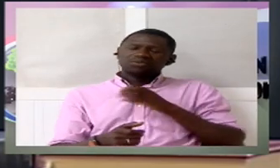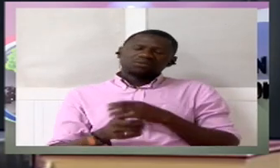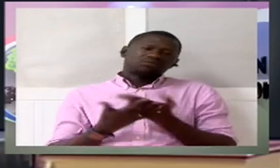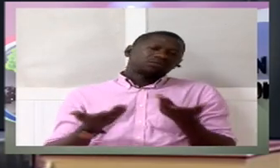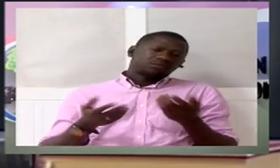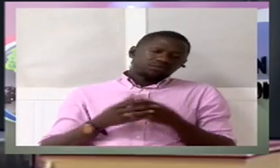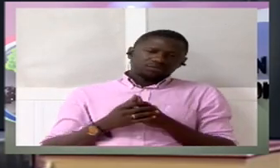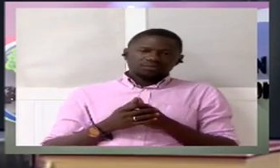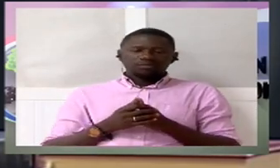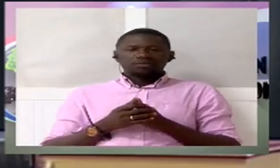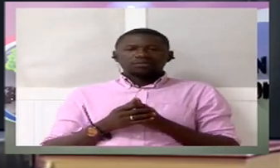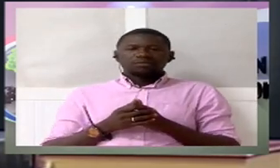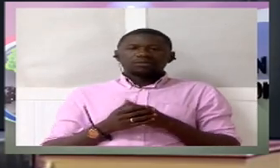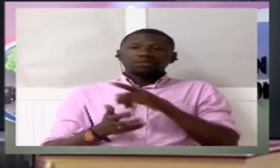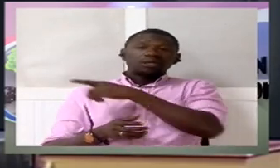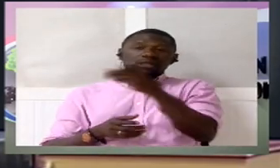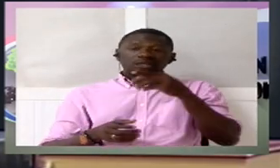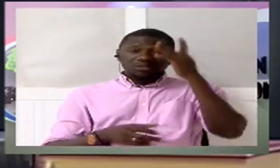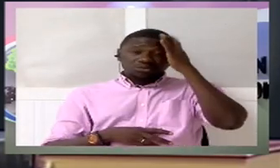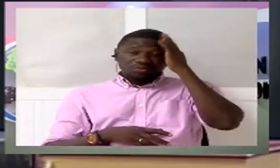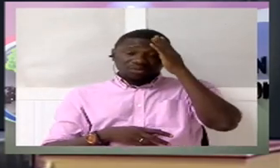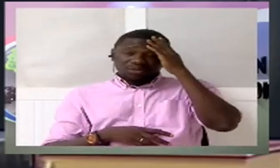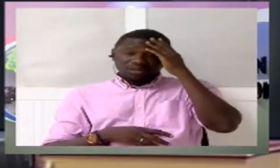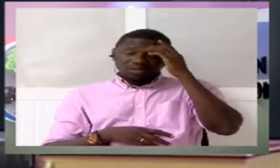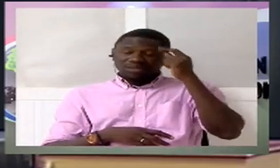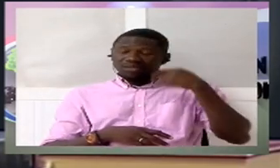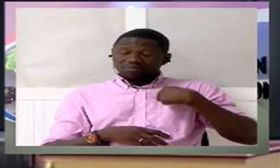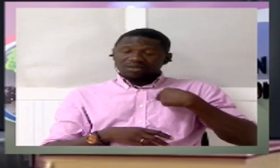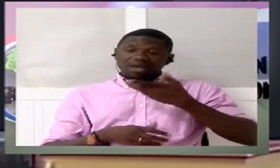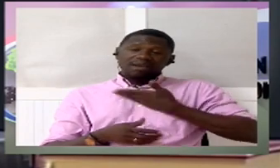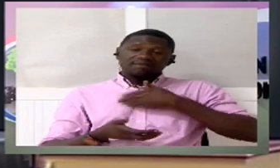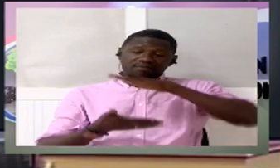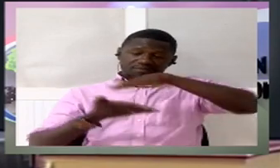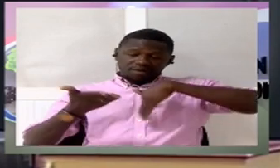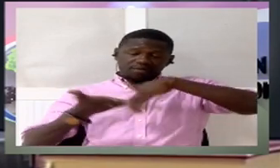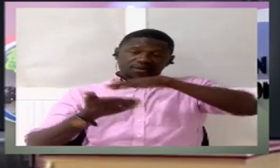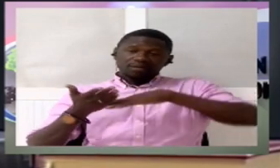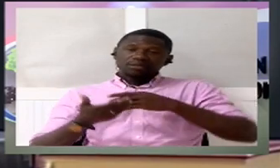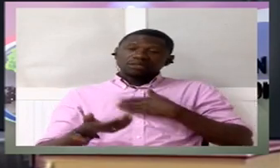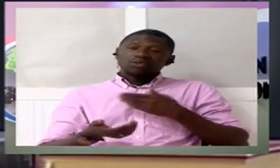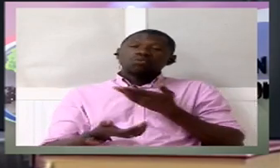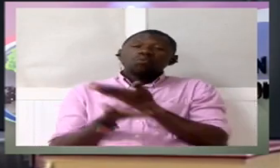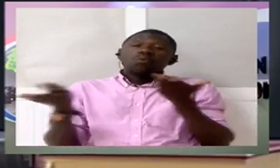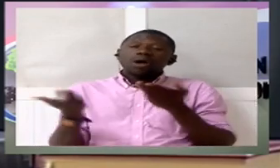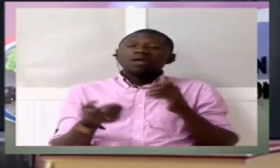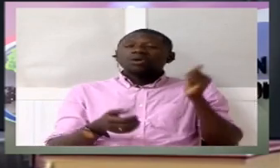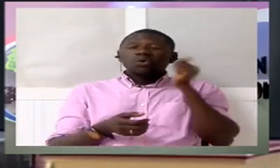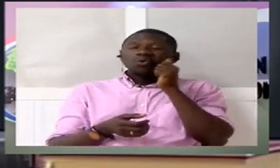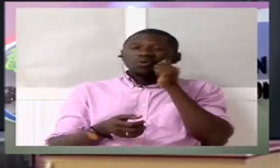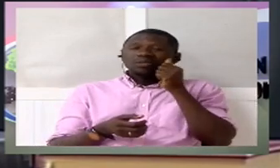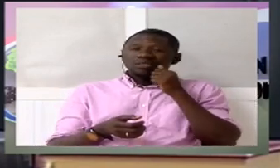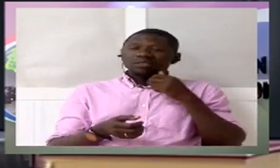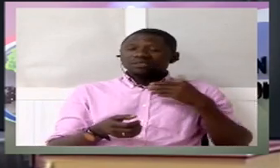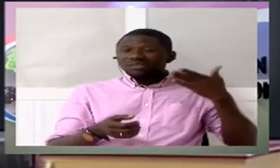compounds. Do you sobita kukaito bente bulle? And they were suspicious that I had the documents. Well, no, what ikana finting kan